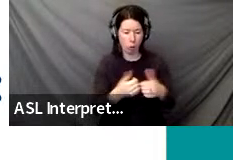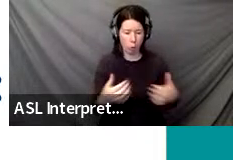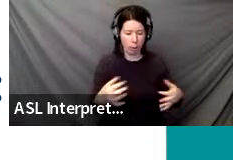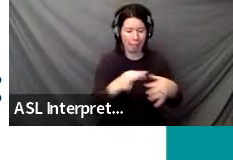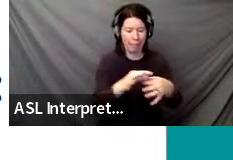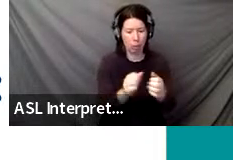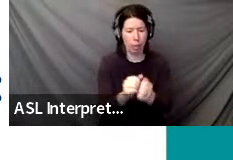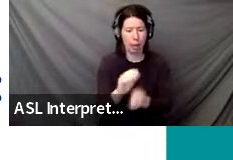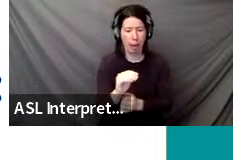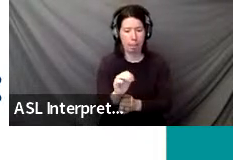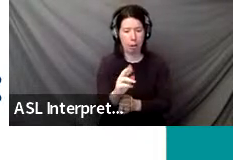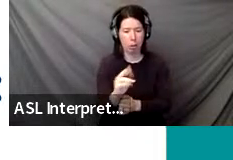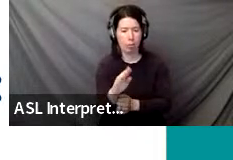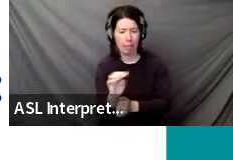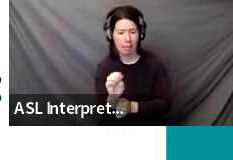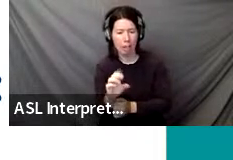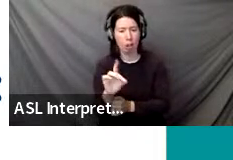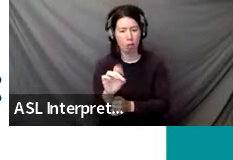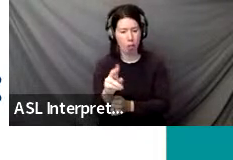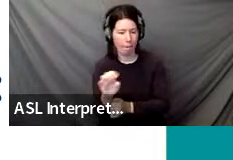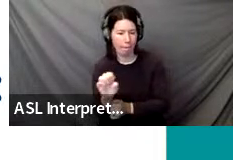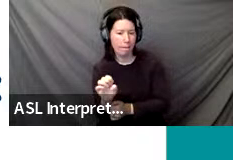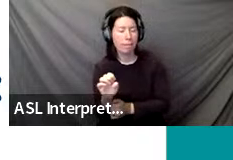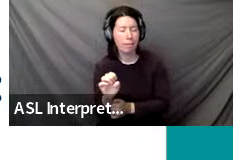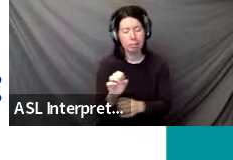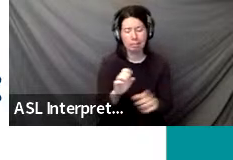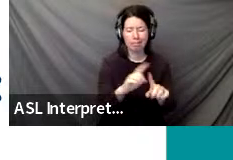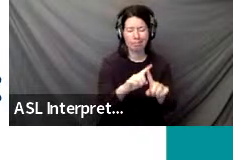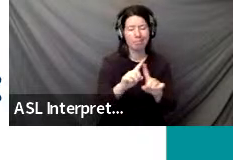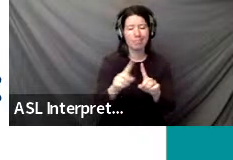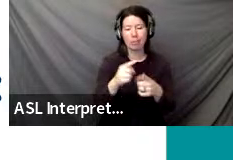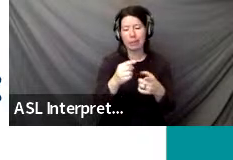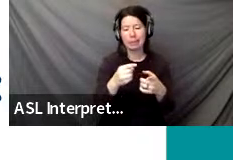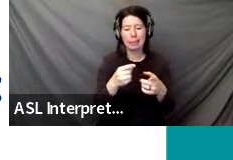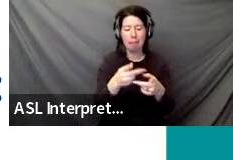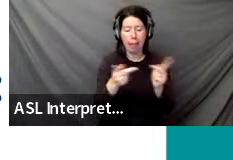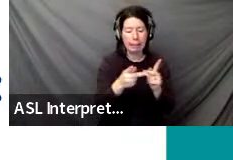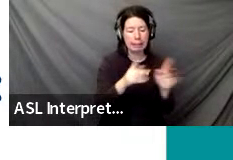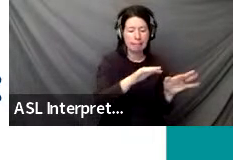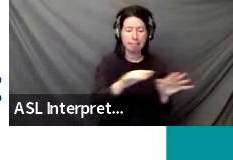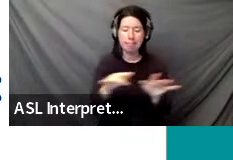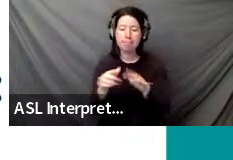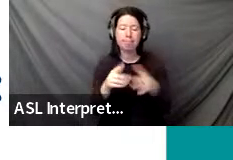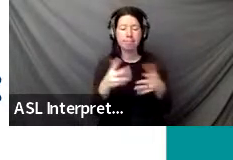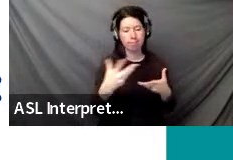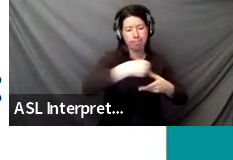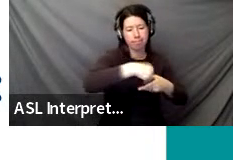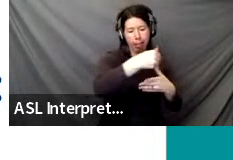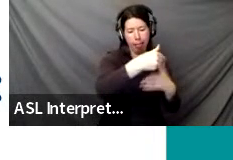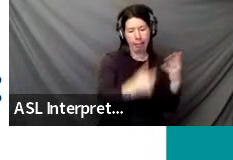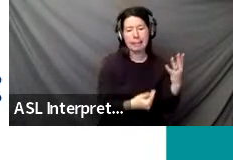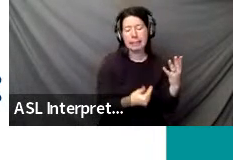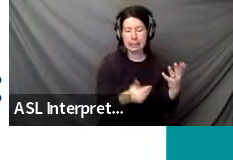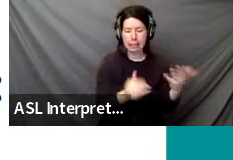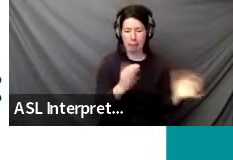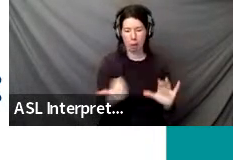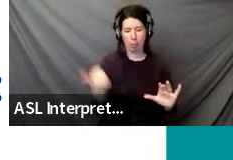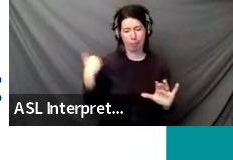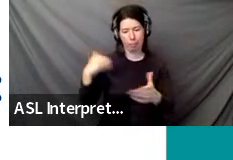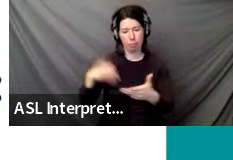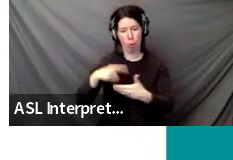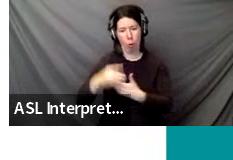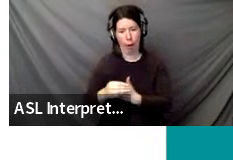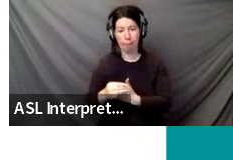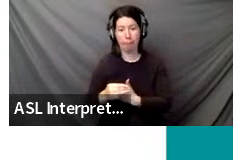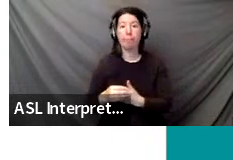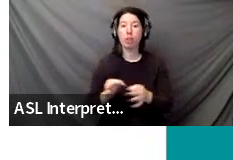Drive. So this is just the list to explain some of the scope differences on the project from the previous program.